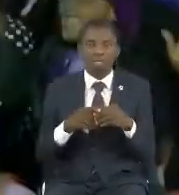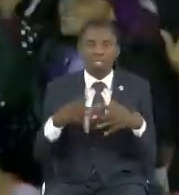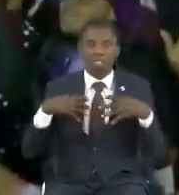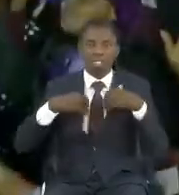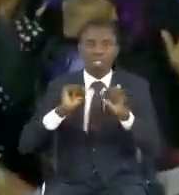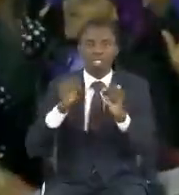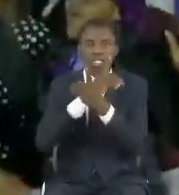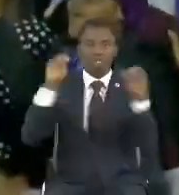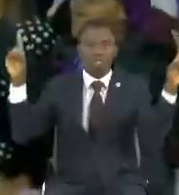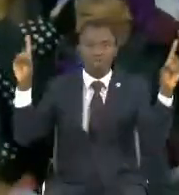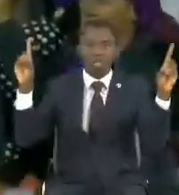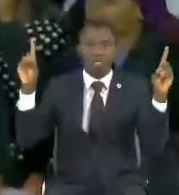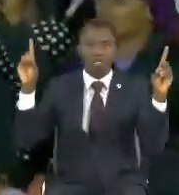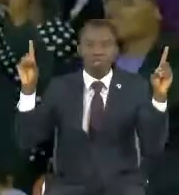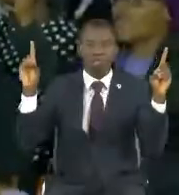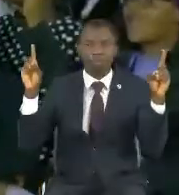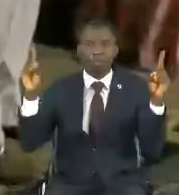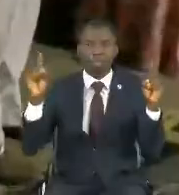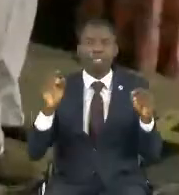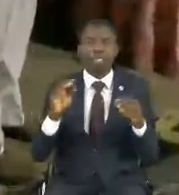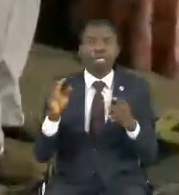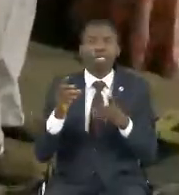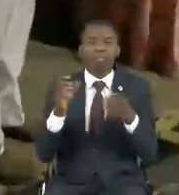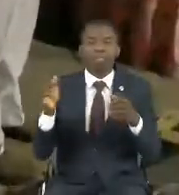Deliverance. Dominion.